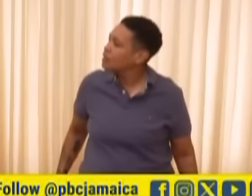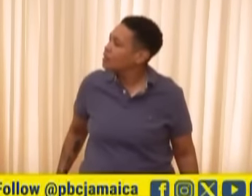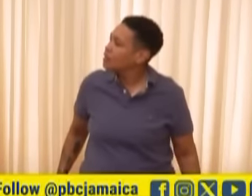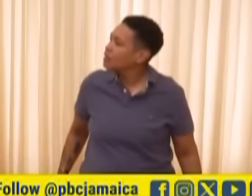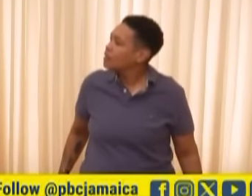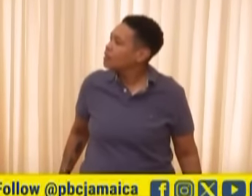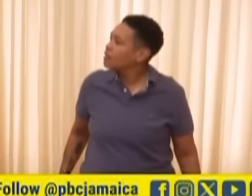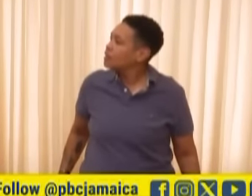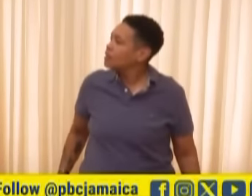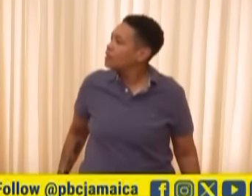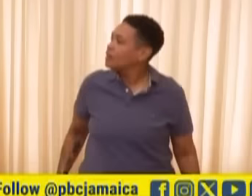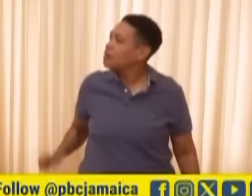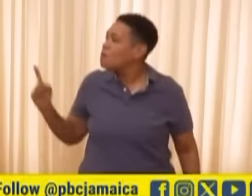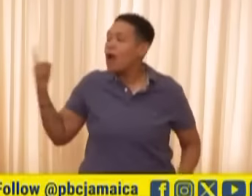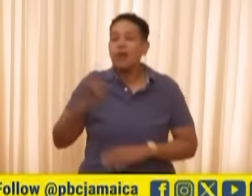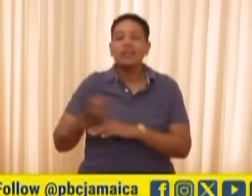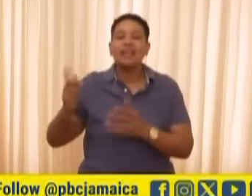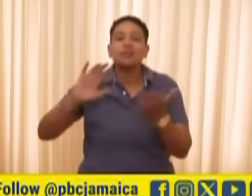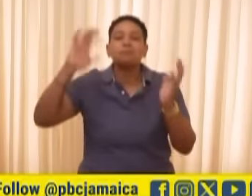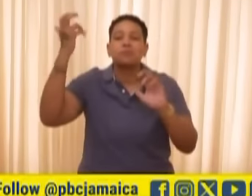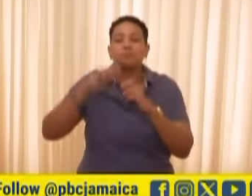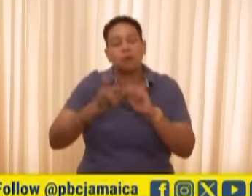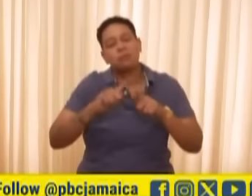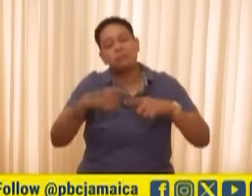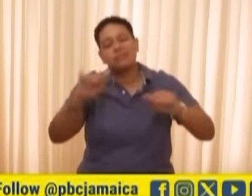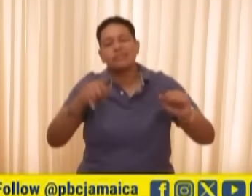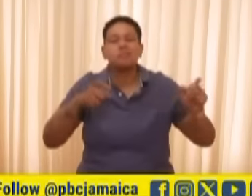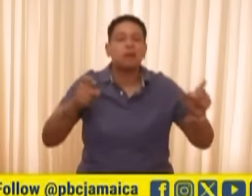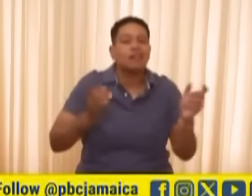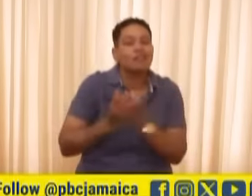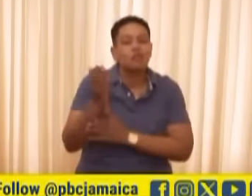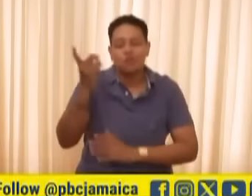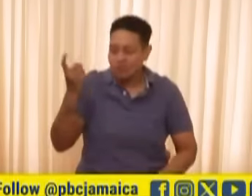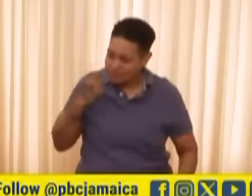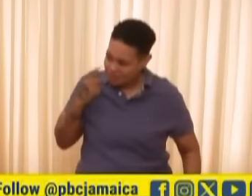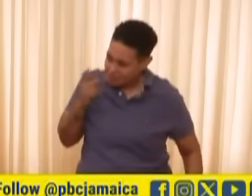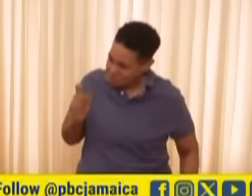into some problems, but you were good enough to get out of it.